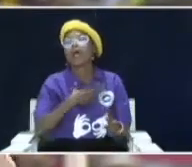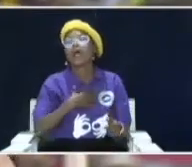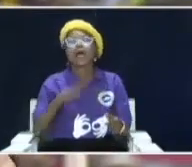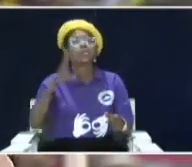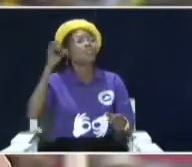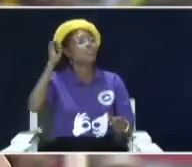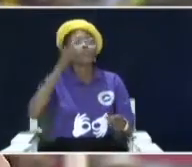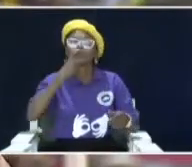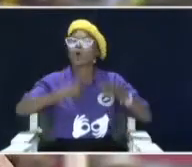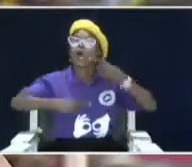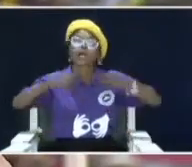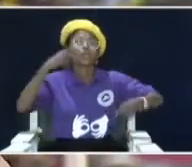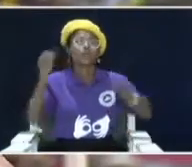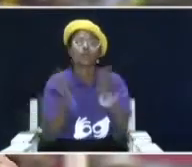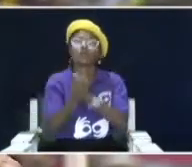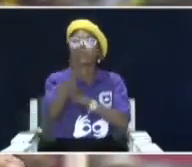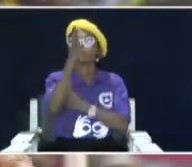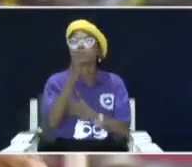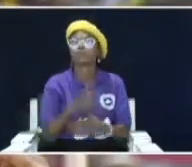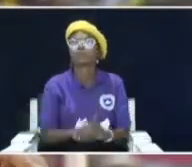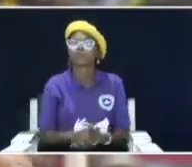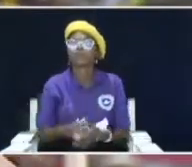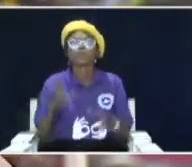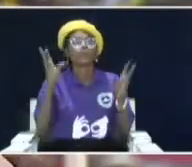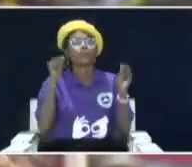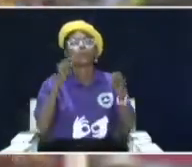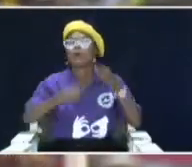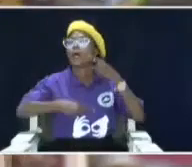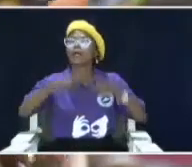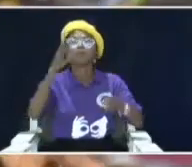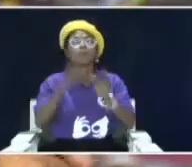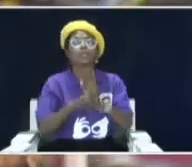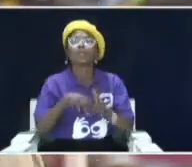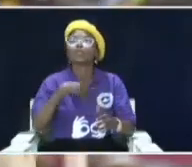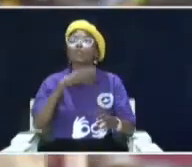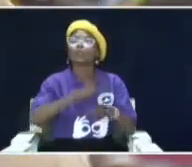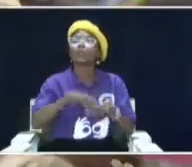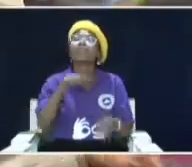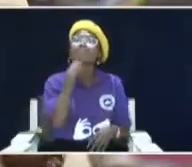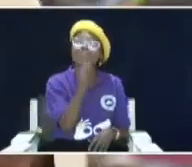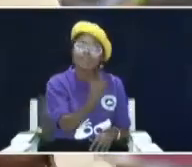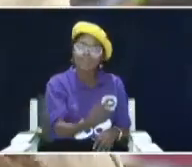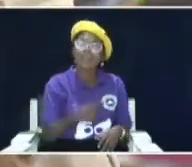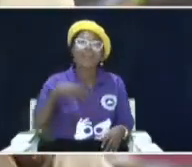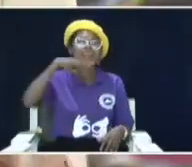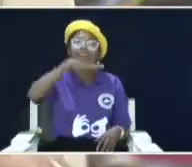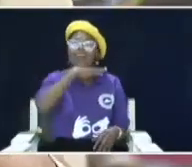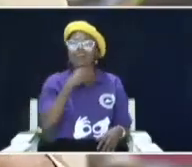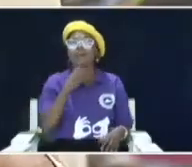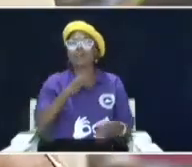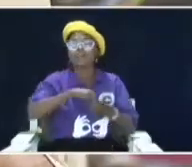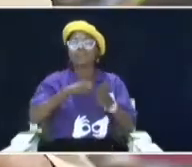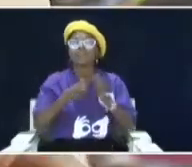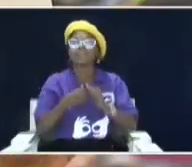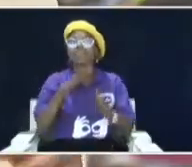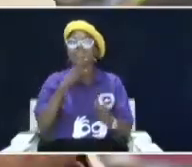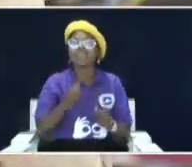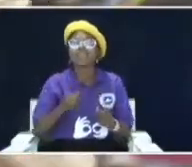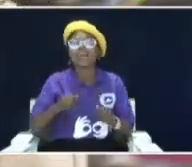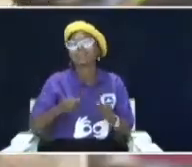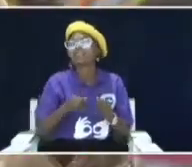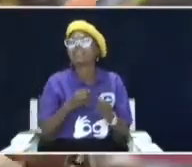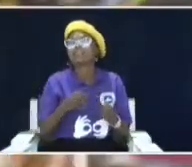No argument. No argument. Don't tell lies. Don't make excuses and say, my own